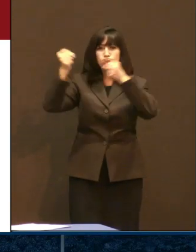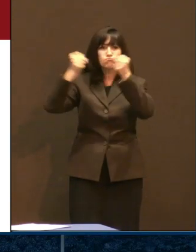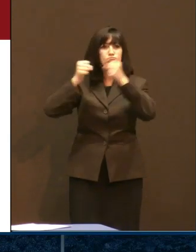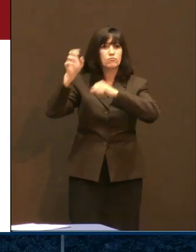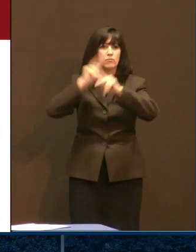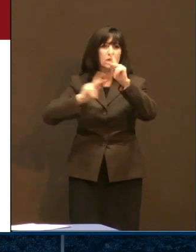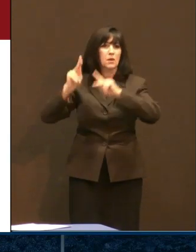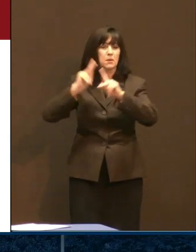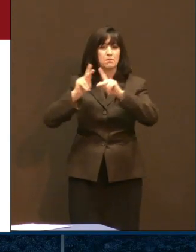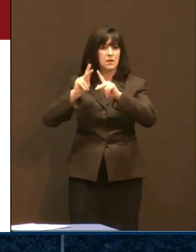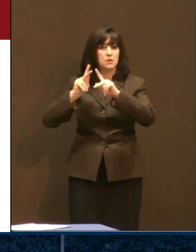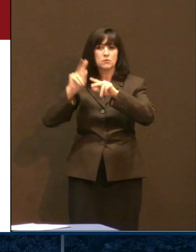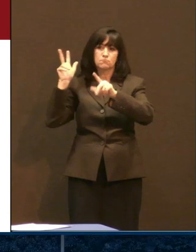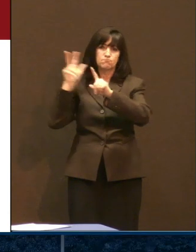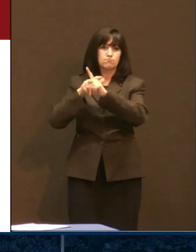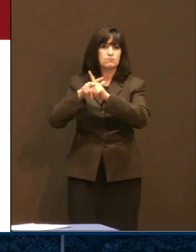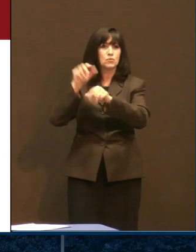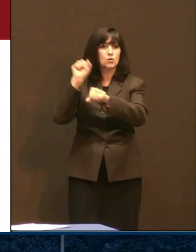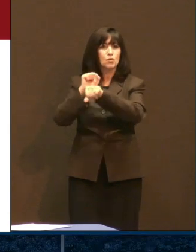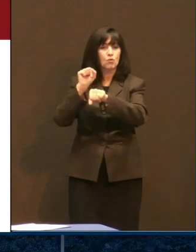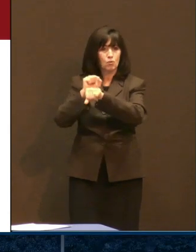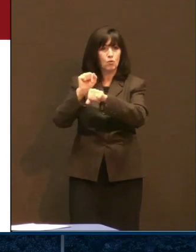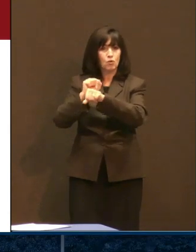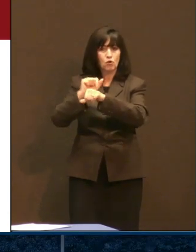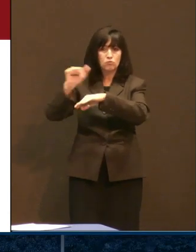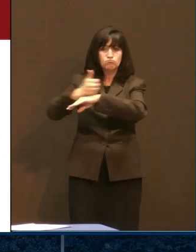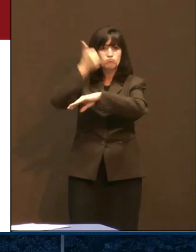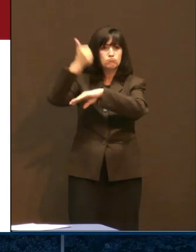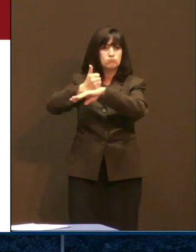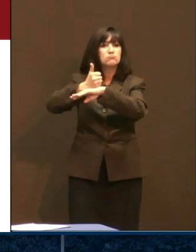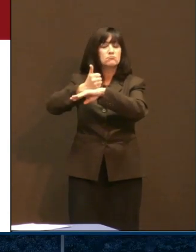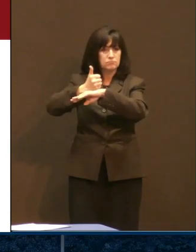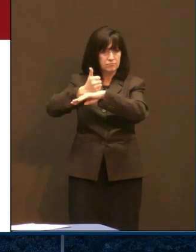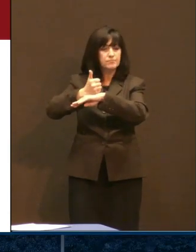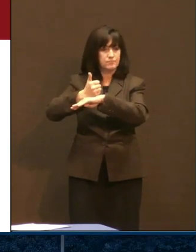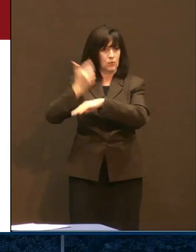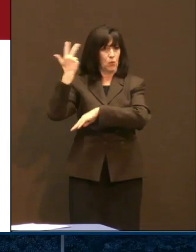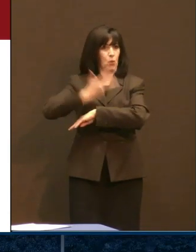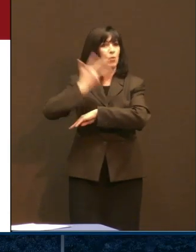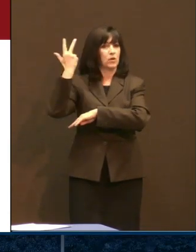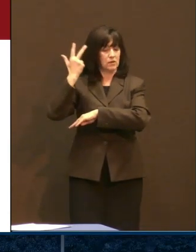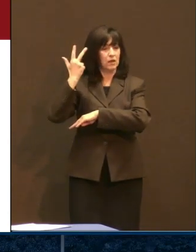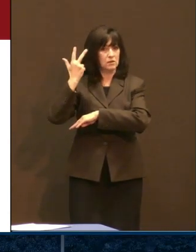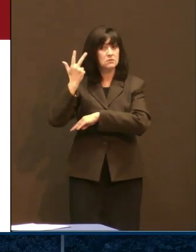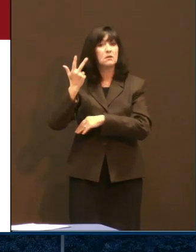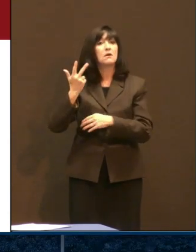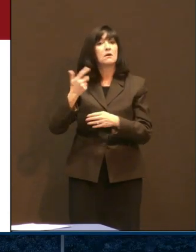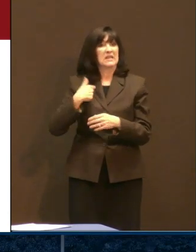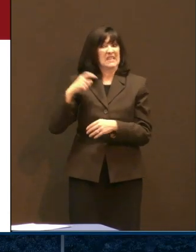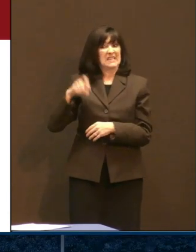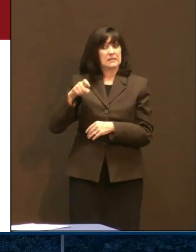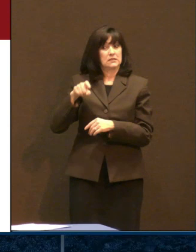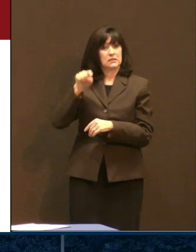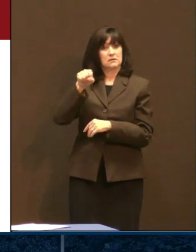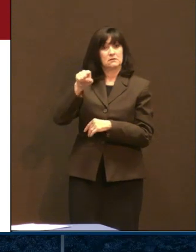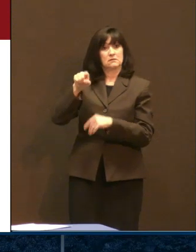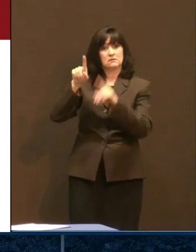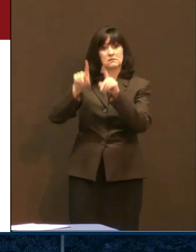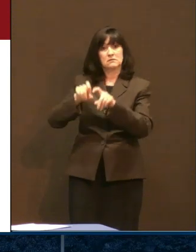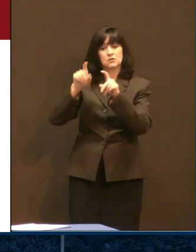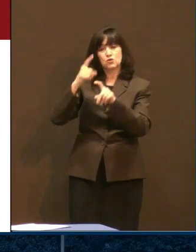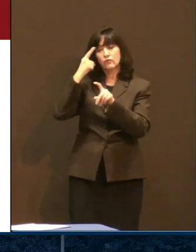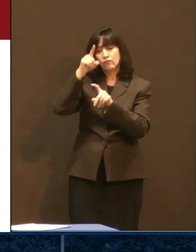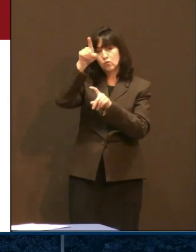saw some of the initial results from some of the poultry industry testing. And again, the hospitals,